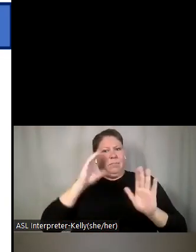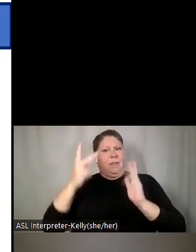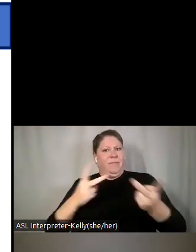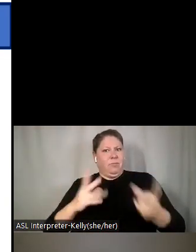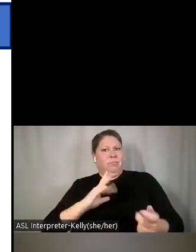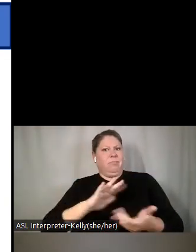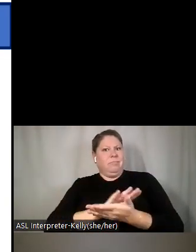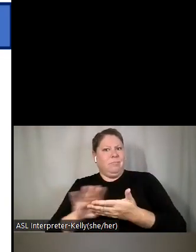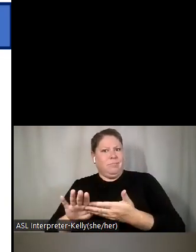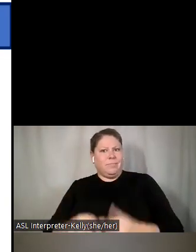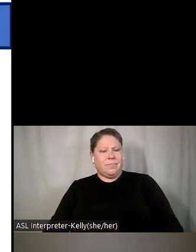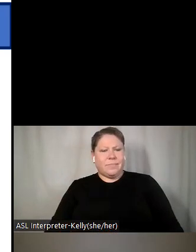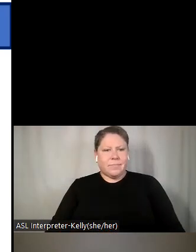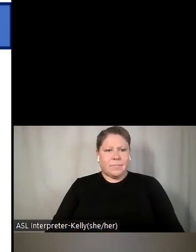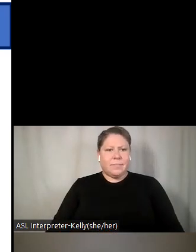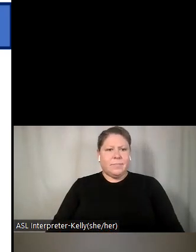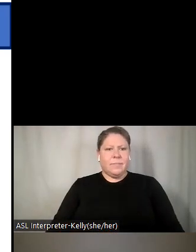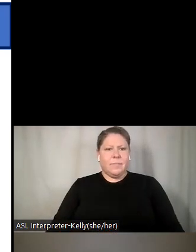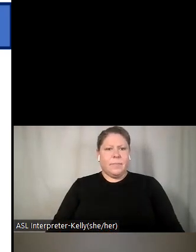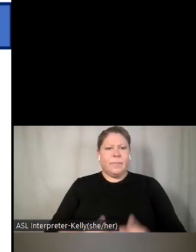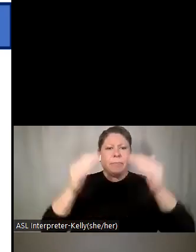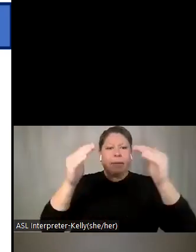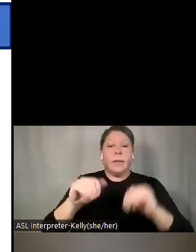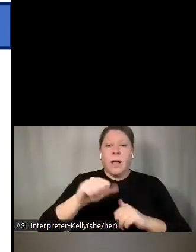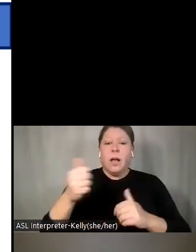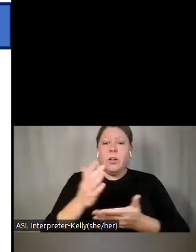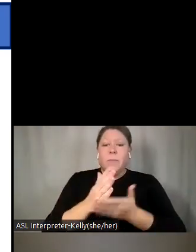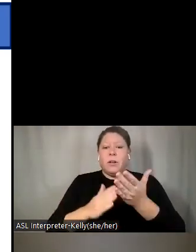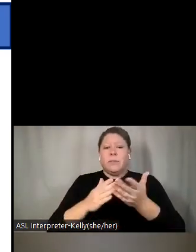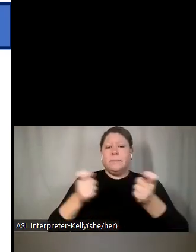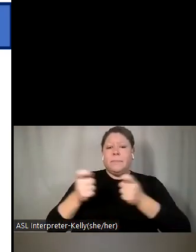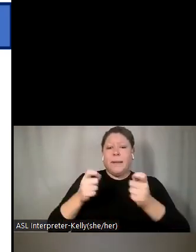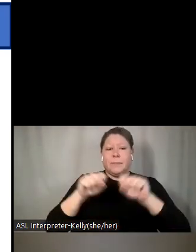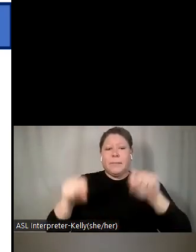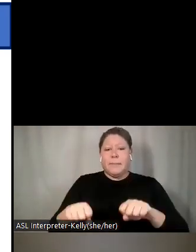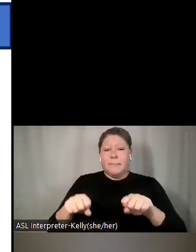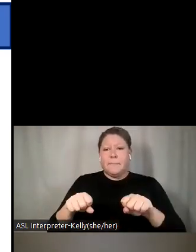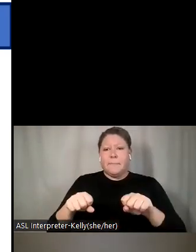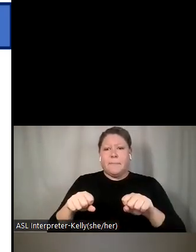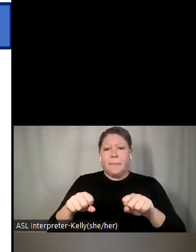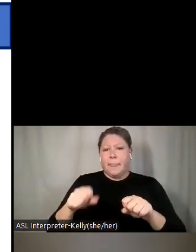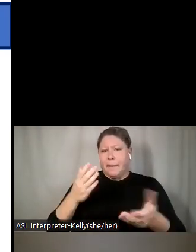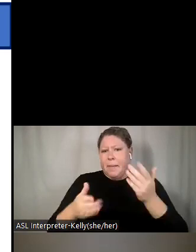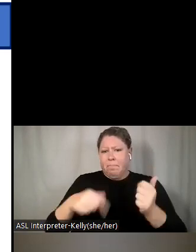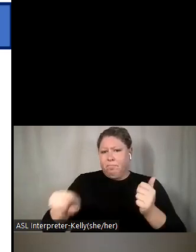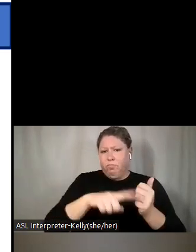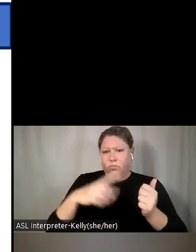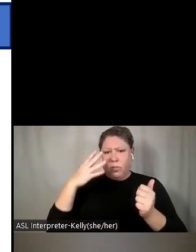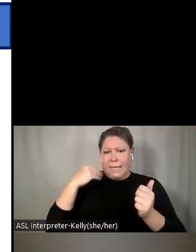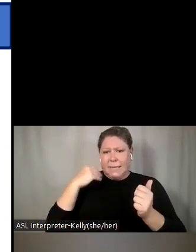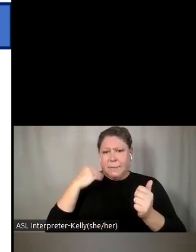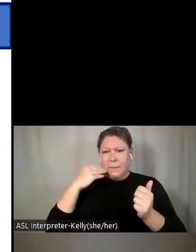And so some of the other components of our management system, and I'm sure many of you have experienced this when